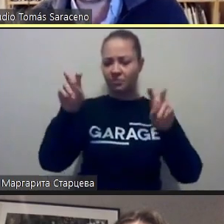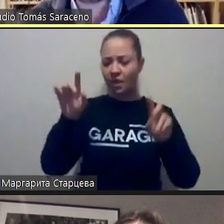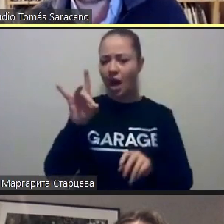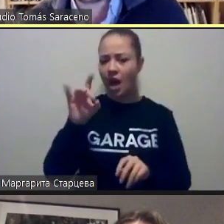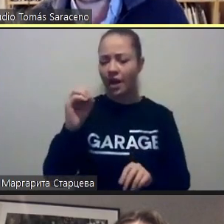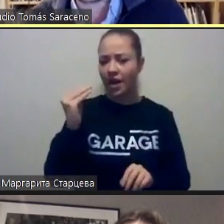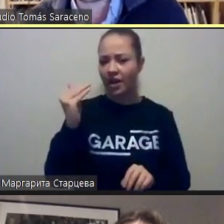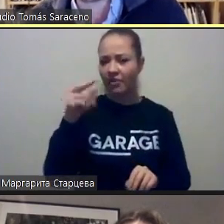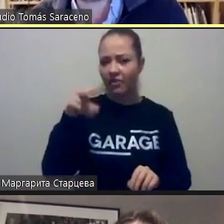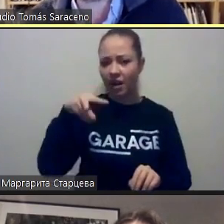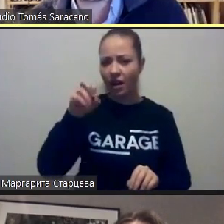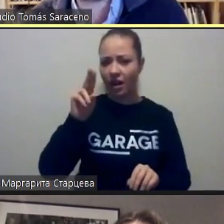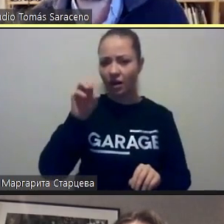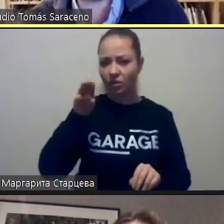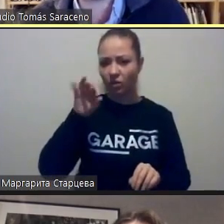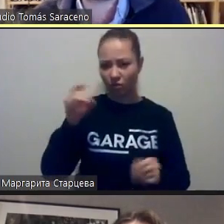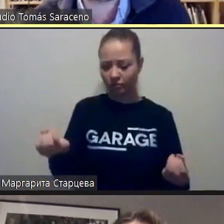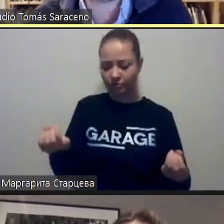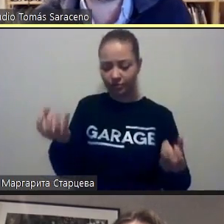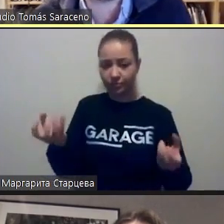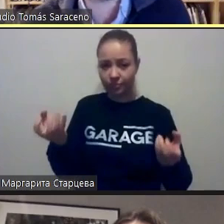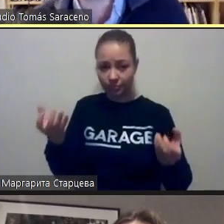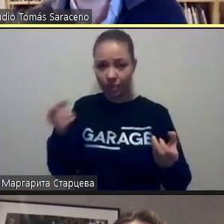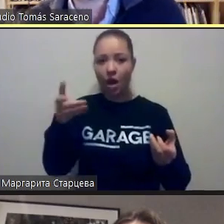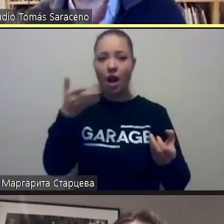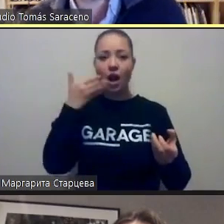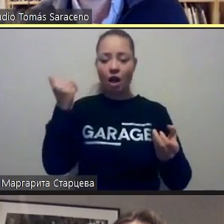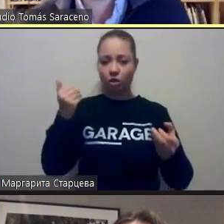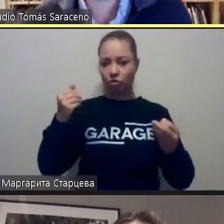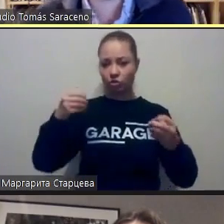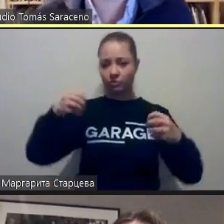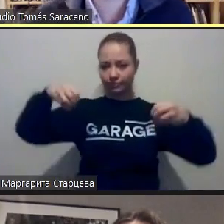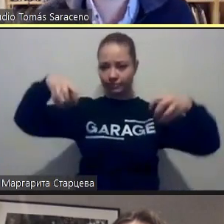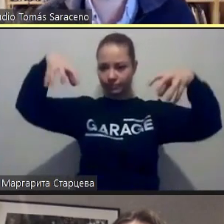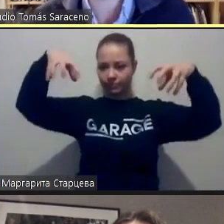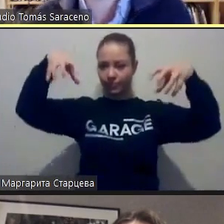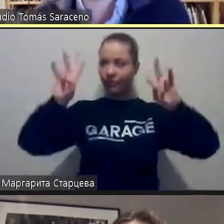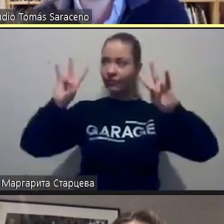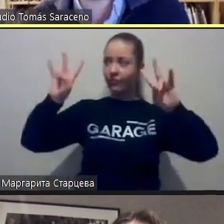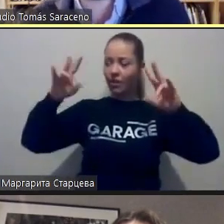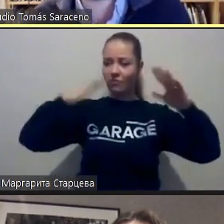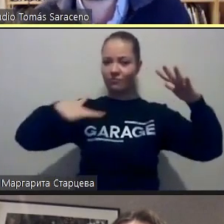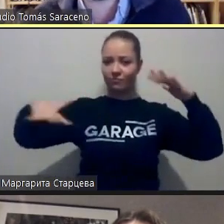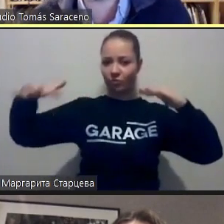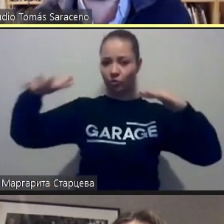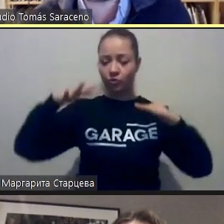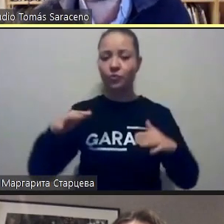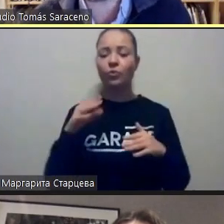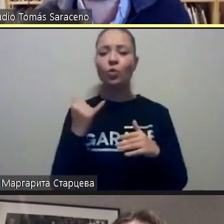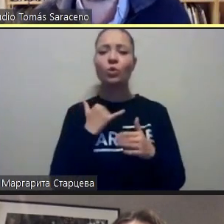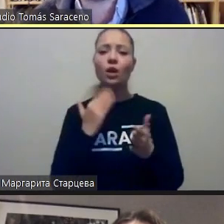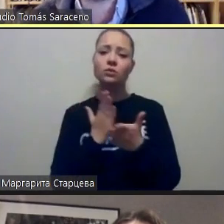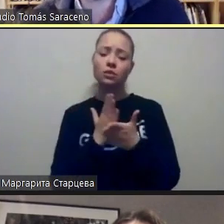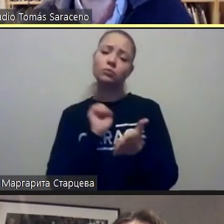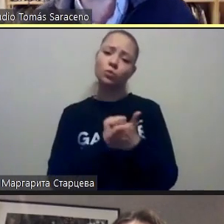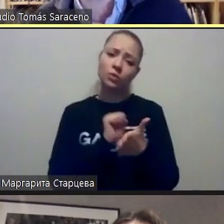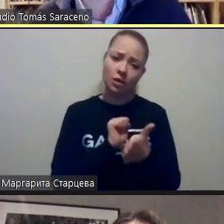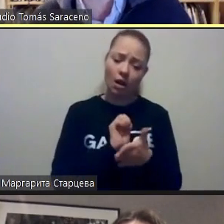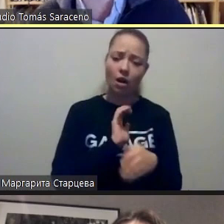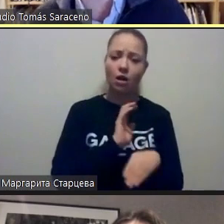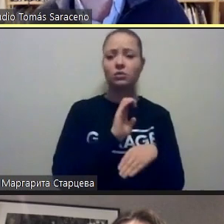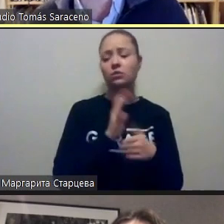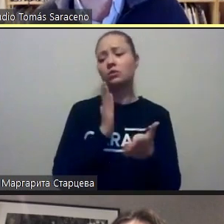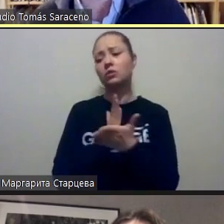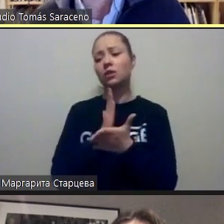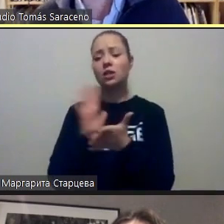We do publication, newspapers, it's very, very diverse according to the people